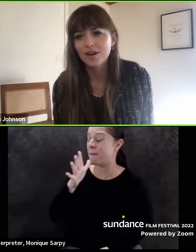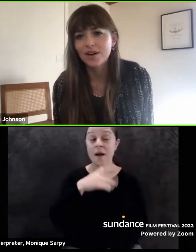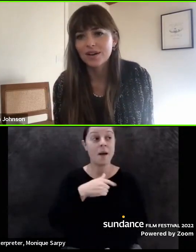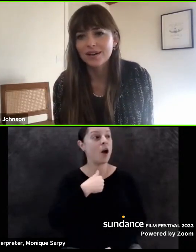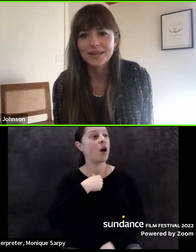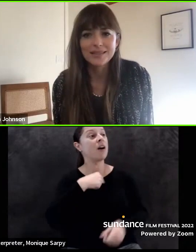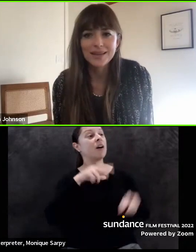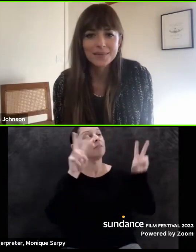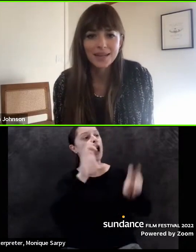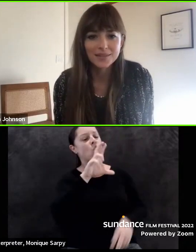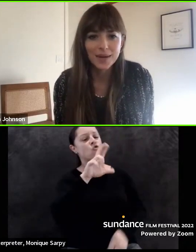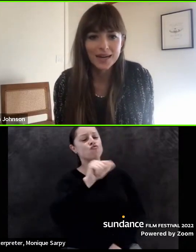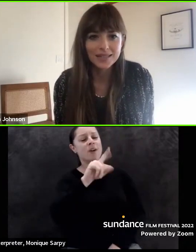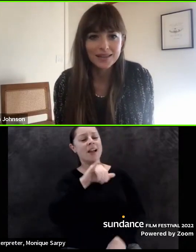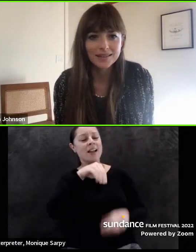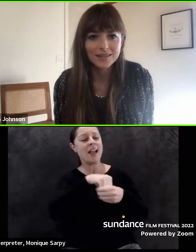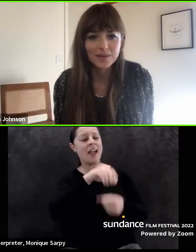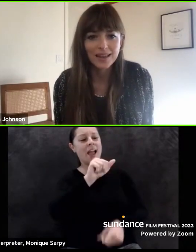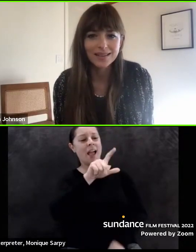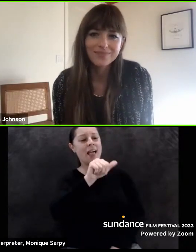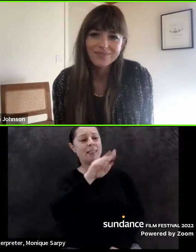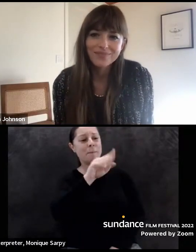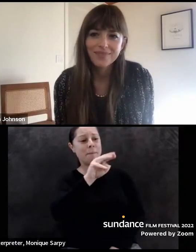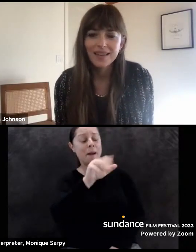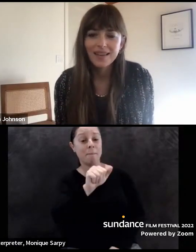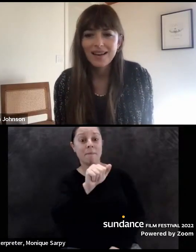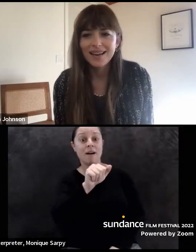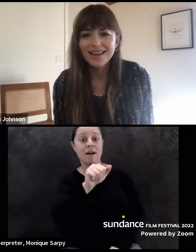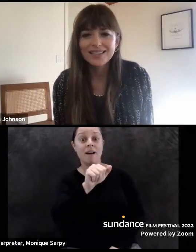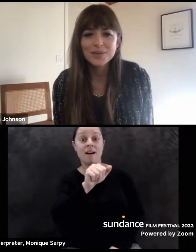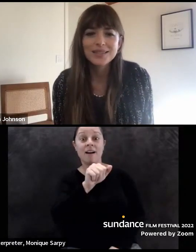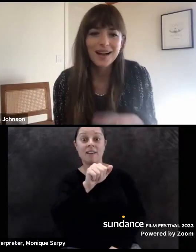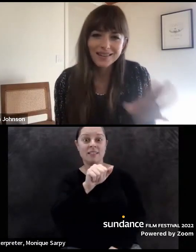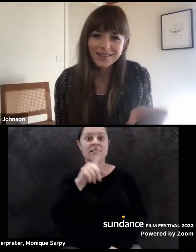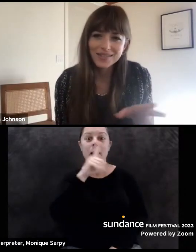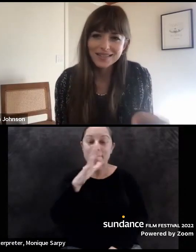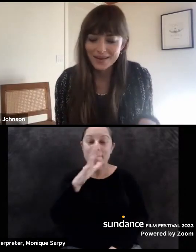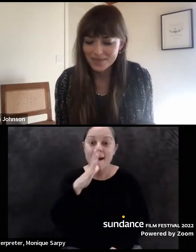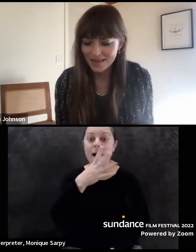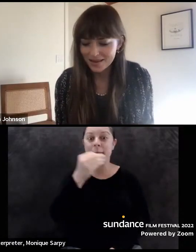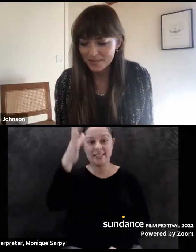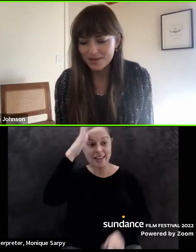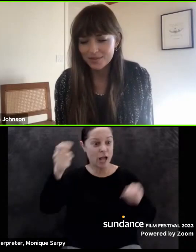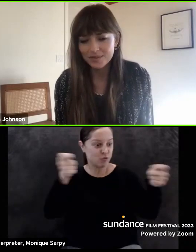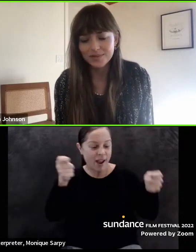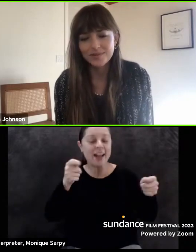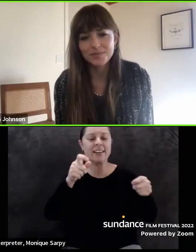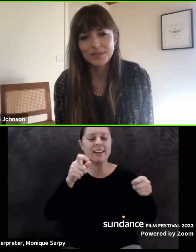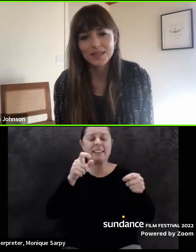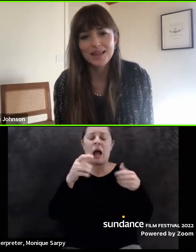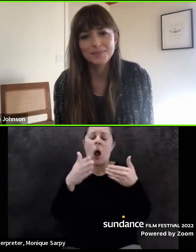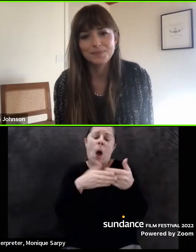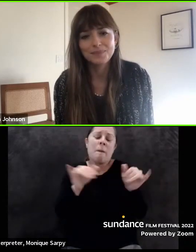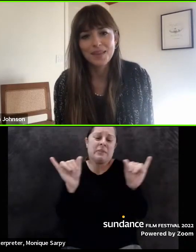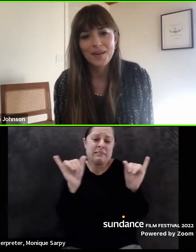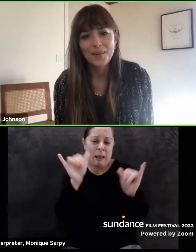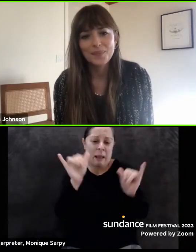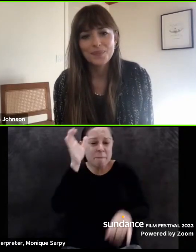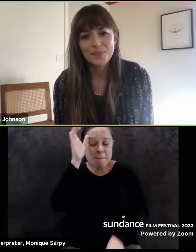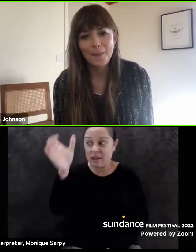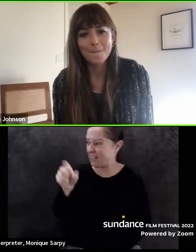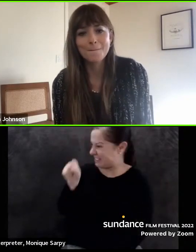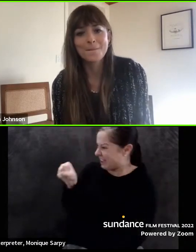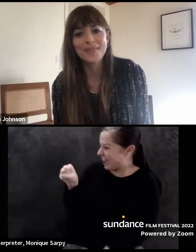played her daughter, and my stepdad directed it. So I guess it was kind of the same thing, but yes, it is the